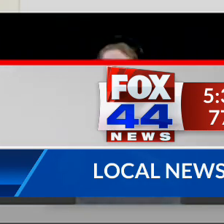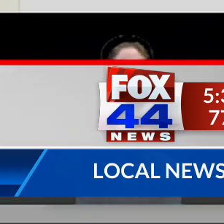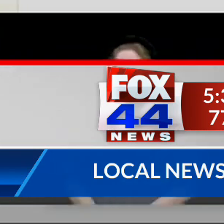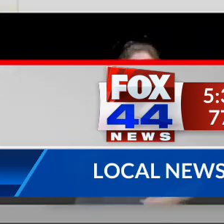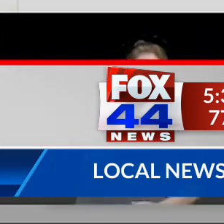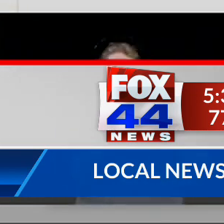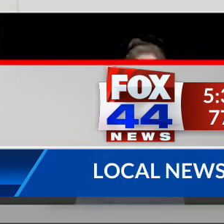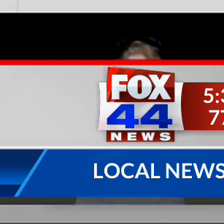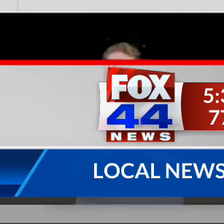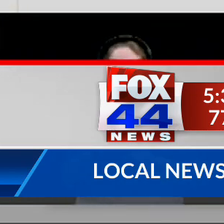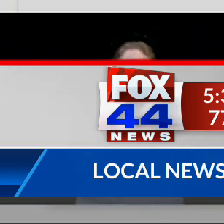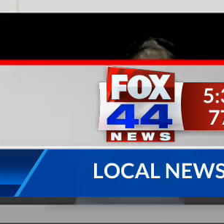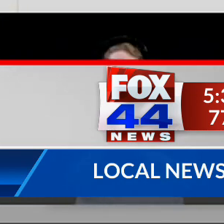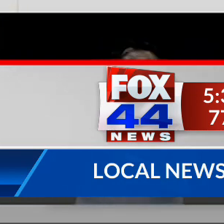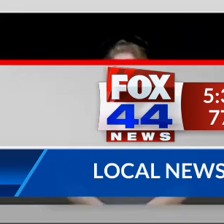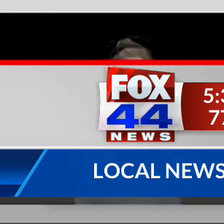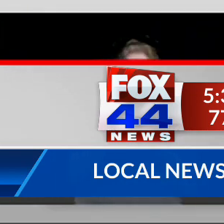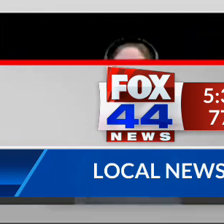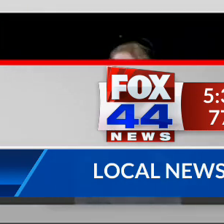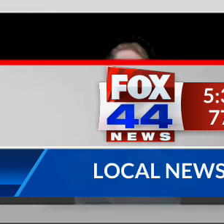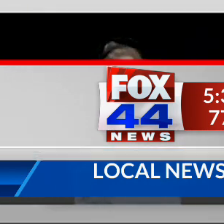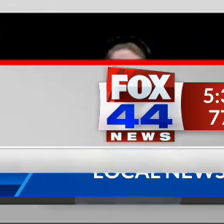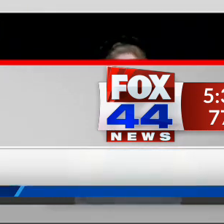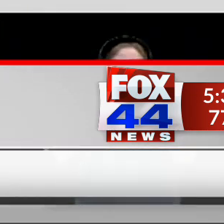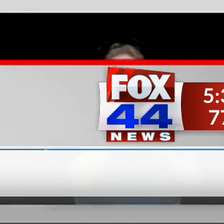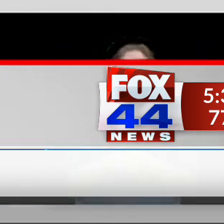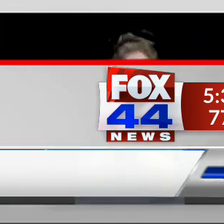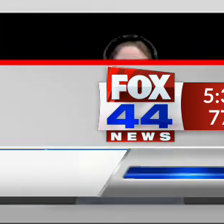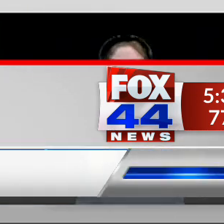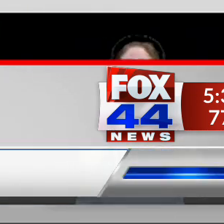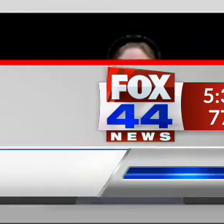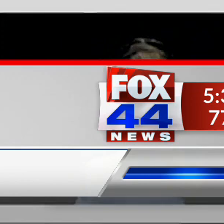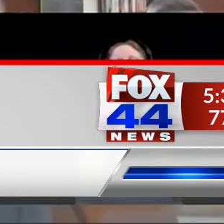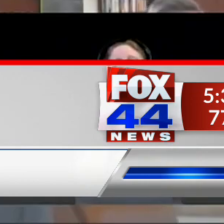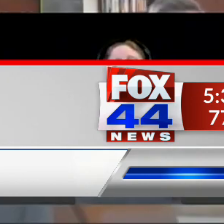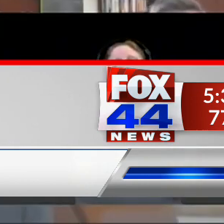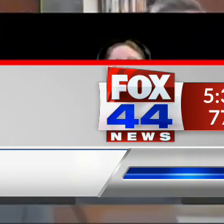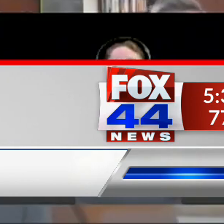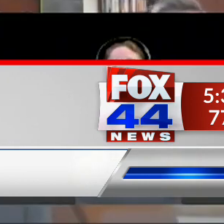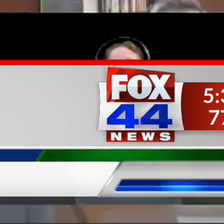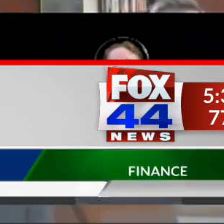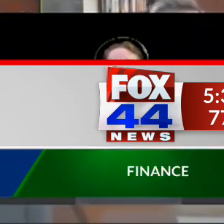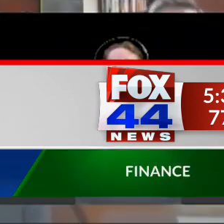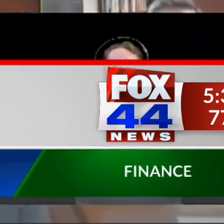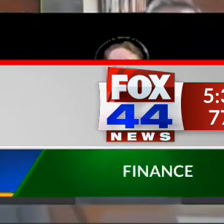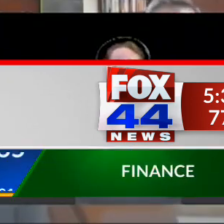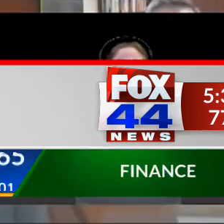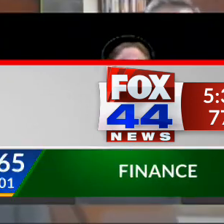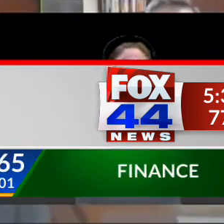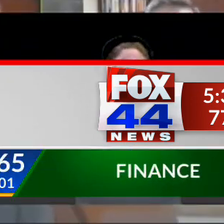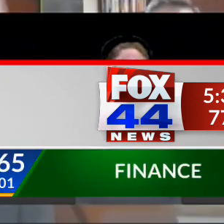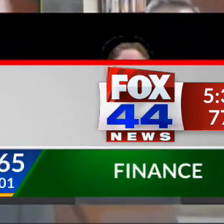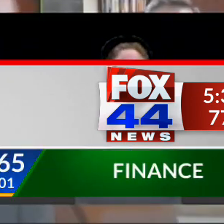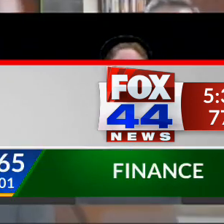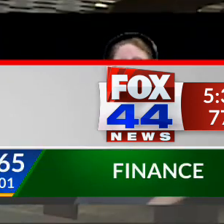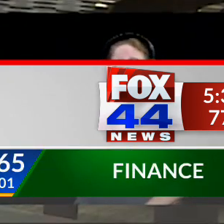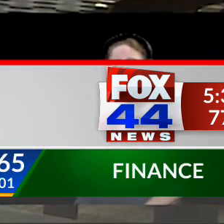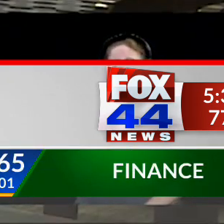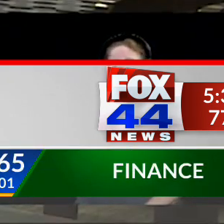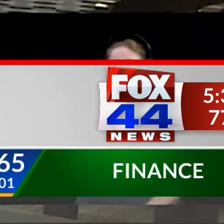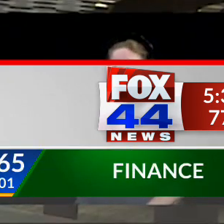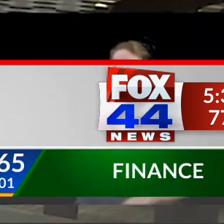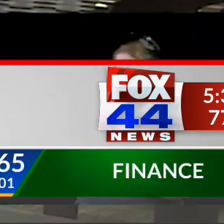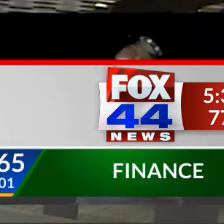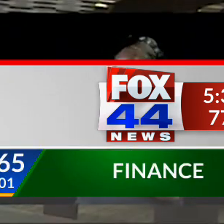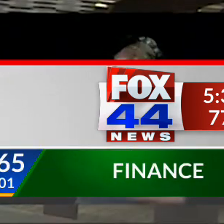church clusters are under investigation by the Public Health District. 14 independent school districts and three private schools are reporting COVID cases